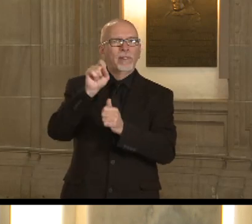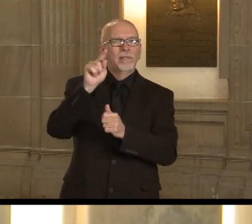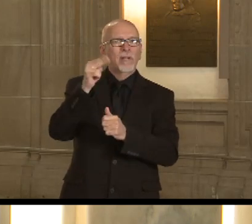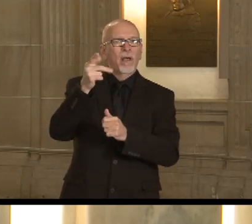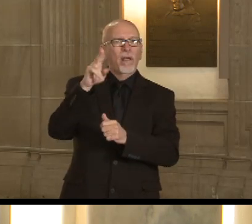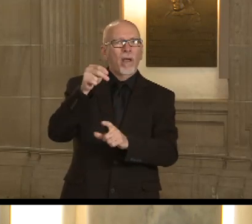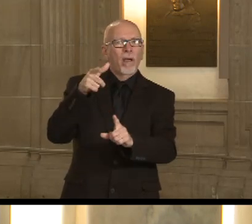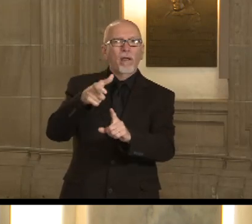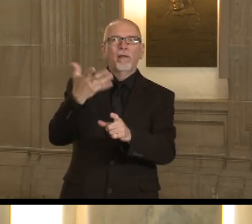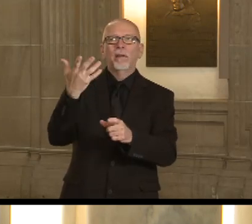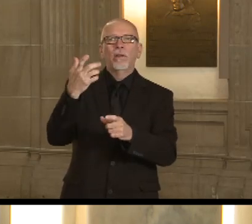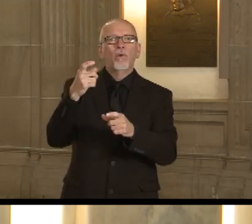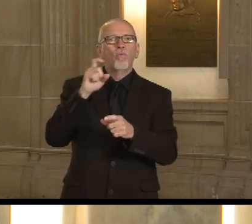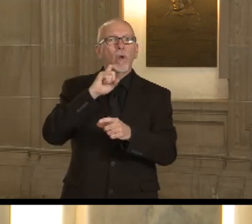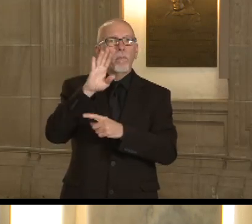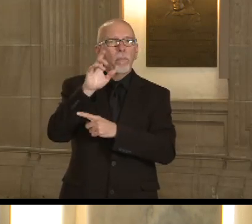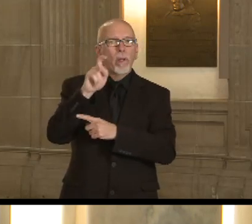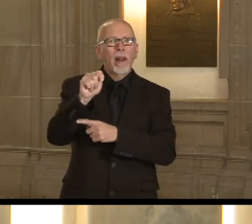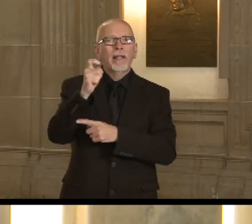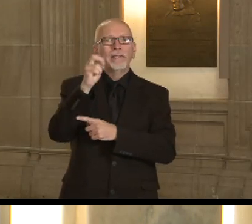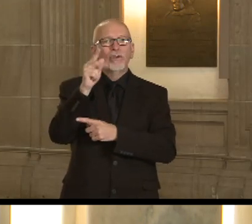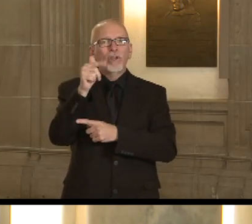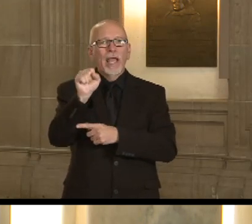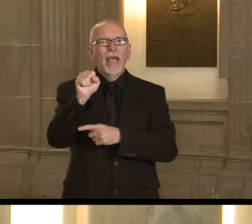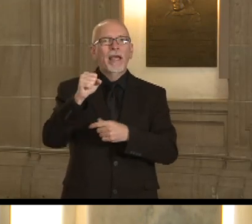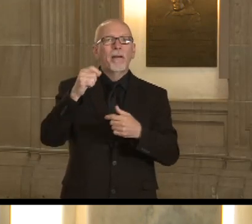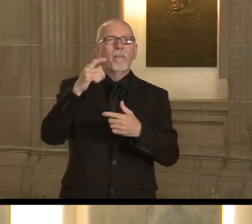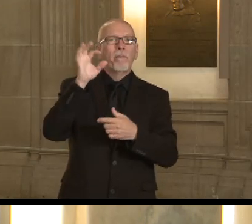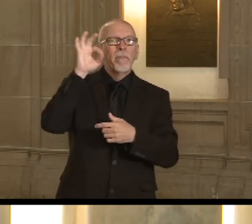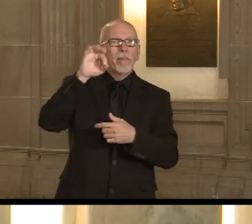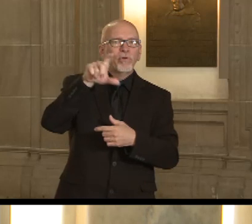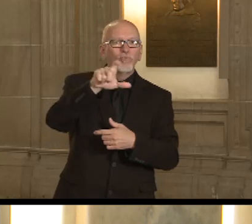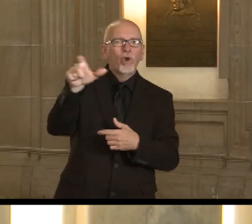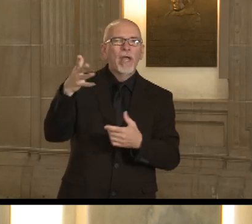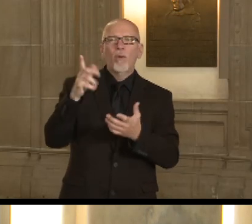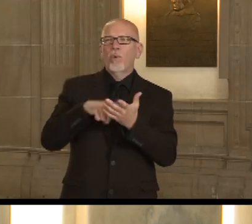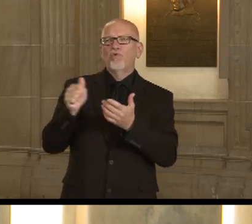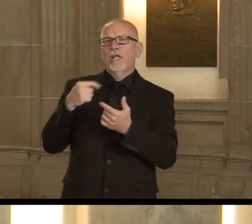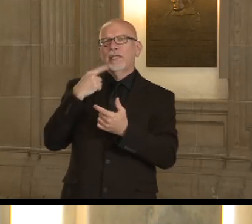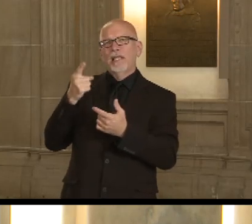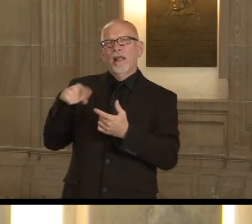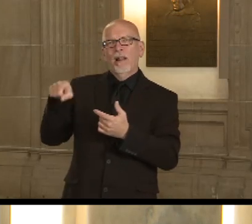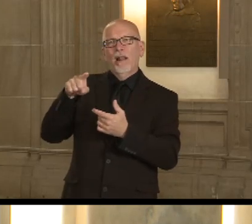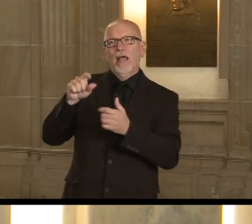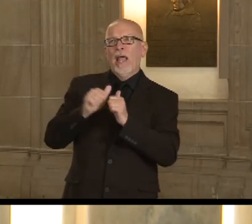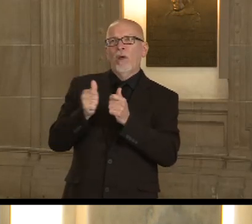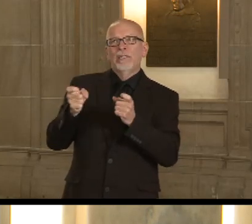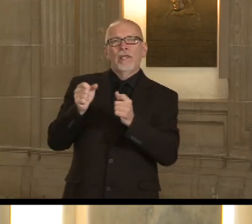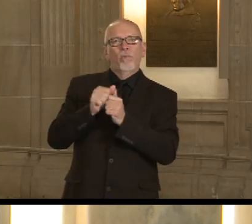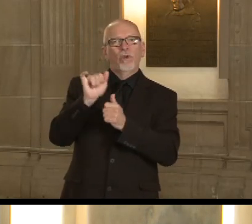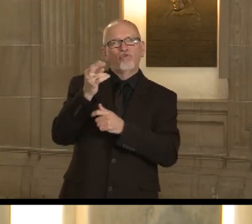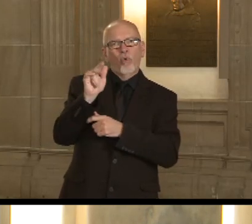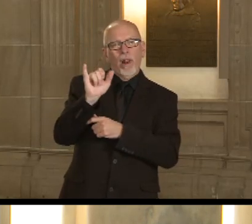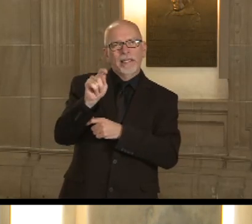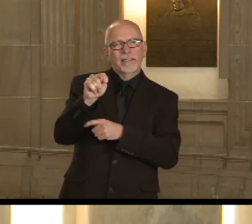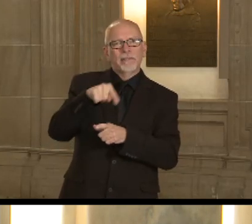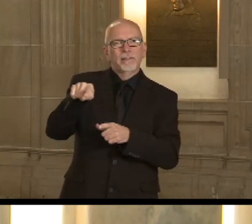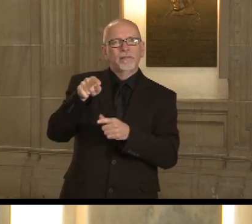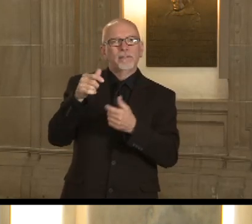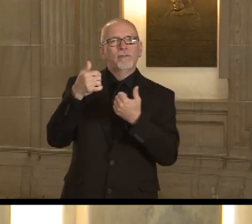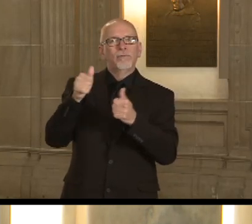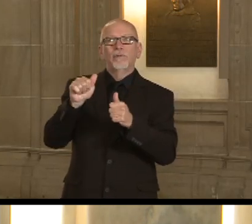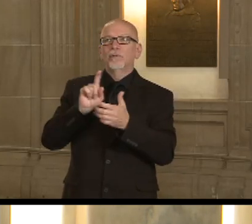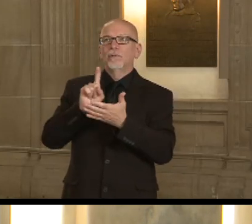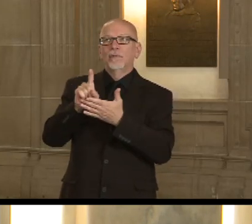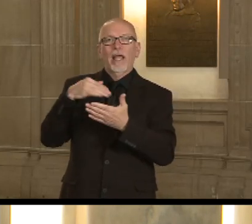rubber bullets, tear gas, pepper spray, and physical violence. What do you tell those under your command about how to deal with journalists when they give both verbal